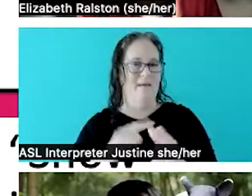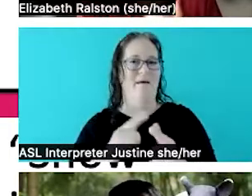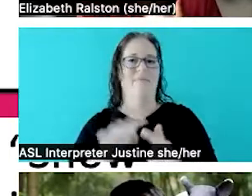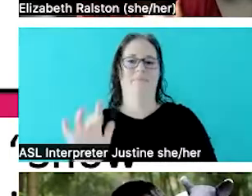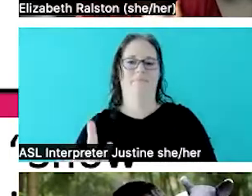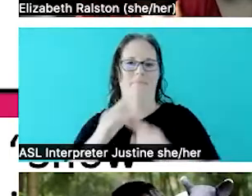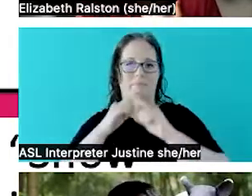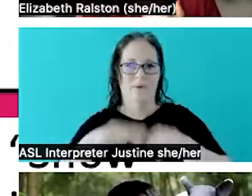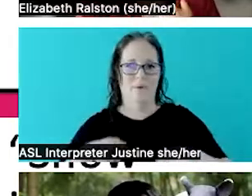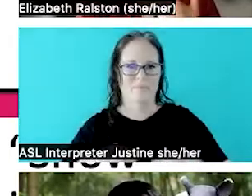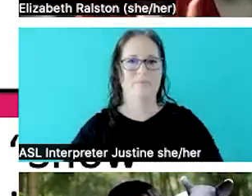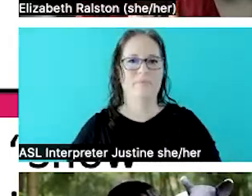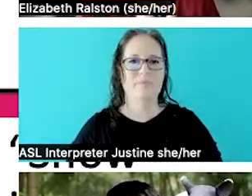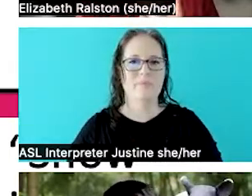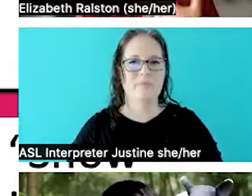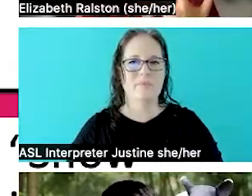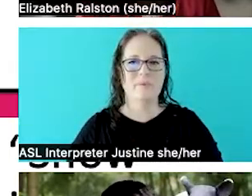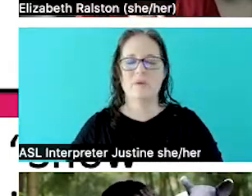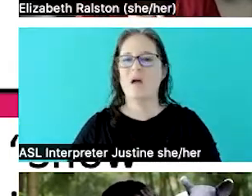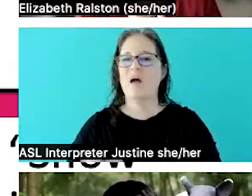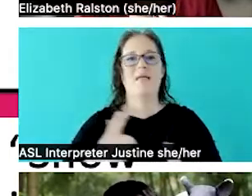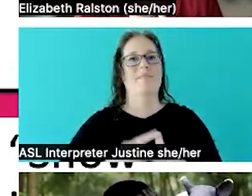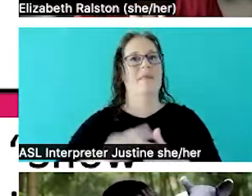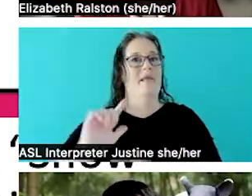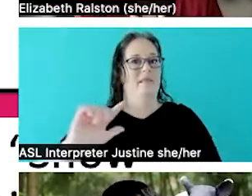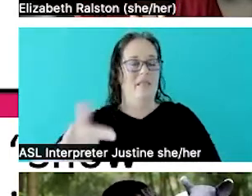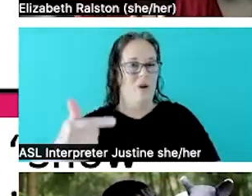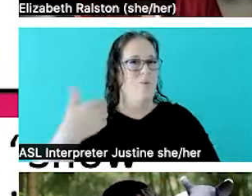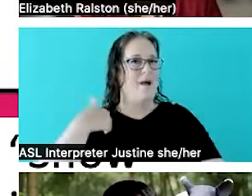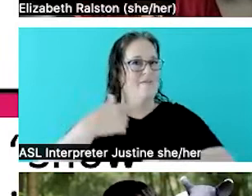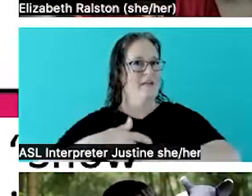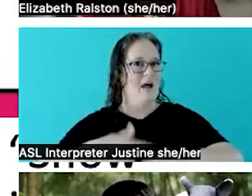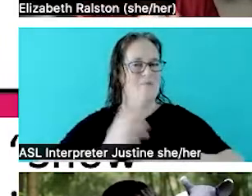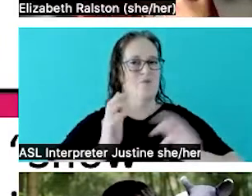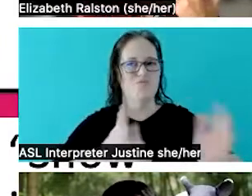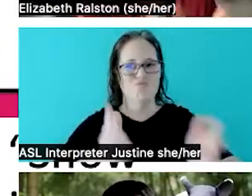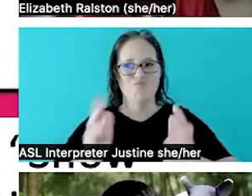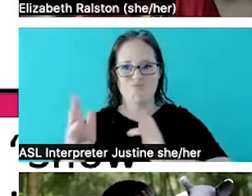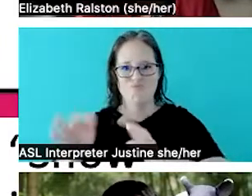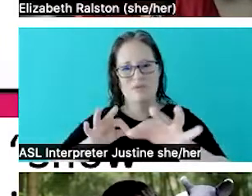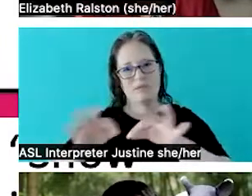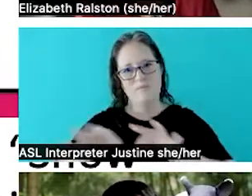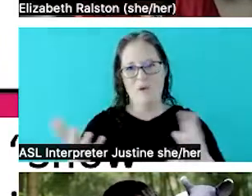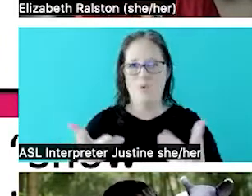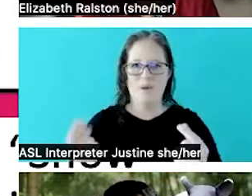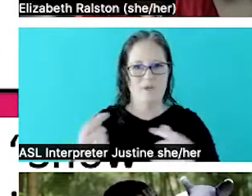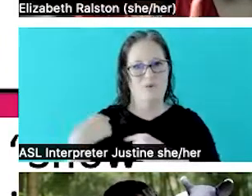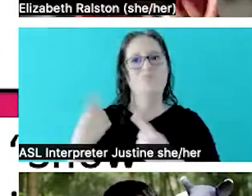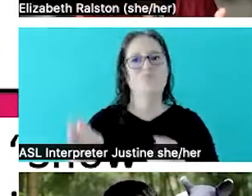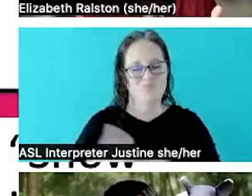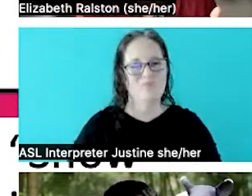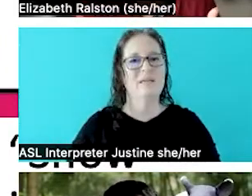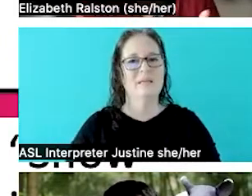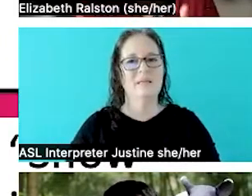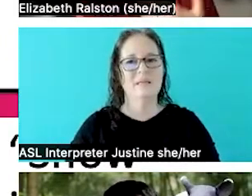can interact and chat and tell us what you've been working on. If you're having technical challenges,